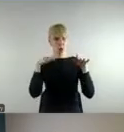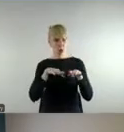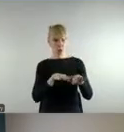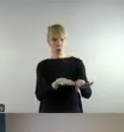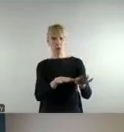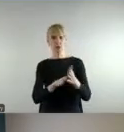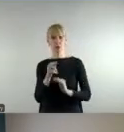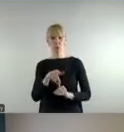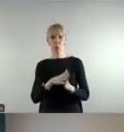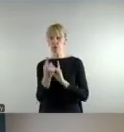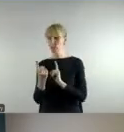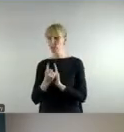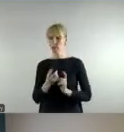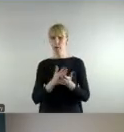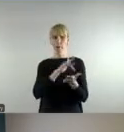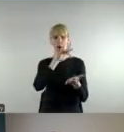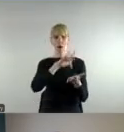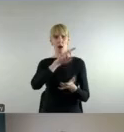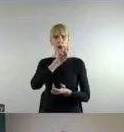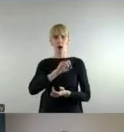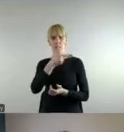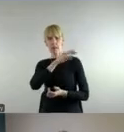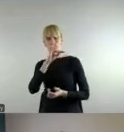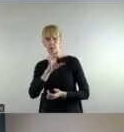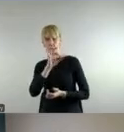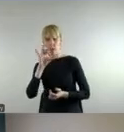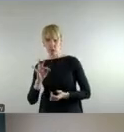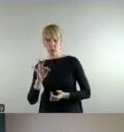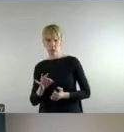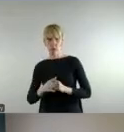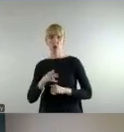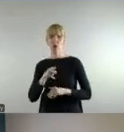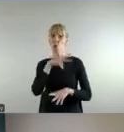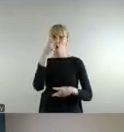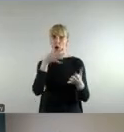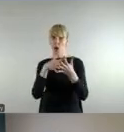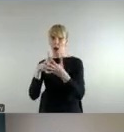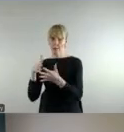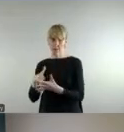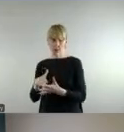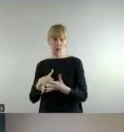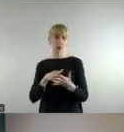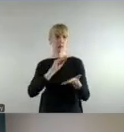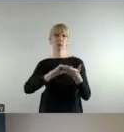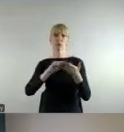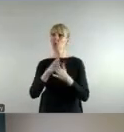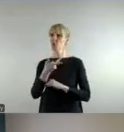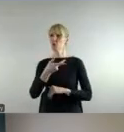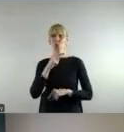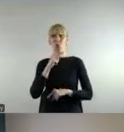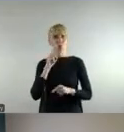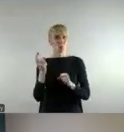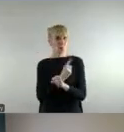analysis report was estimated to evacuate more than 2,000 citizens. And the next decision